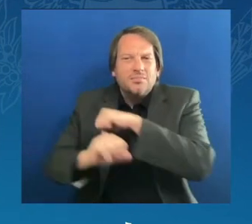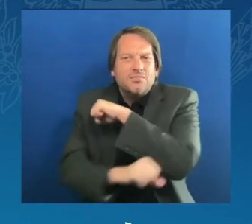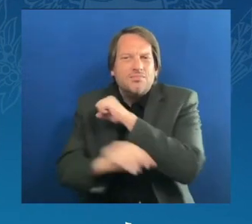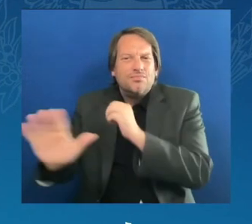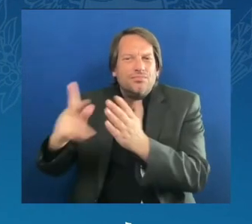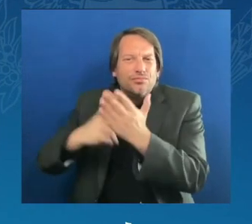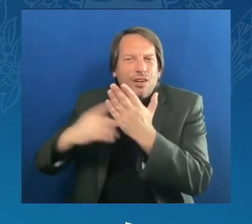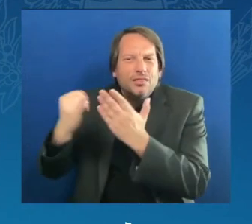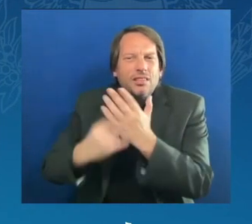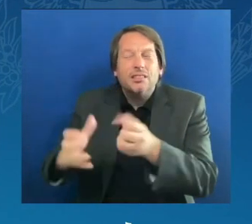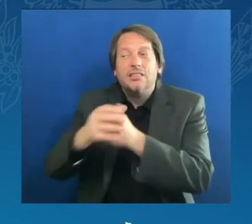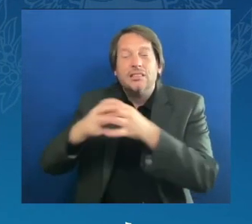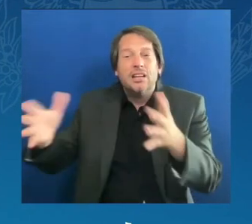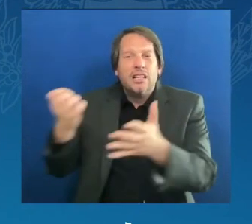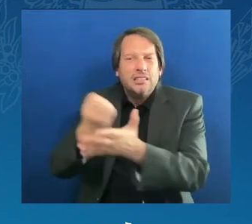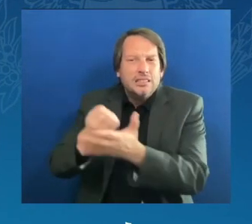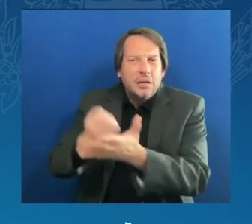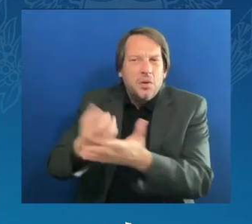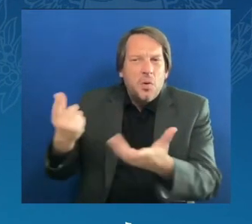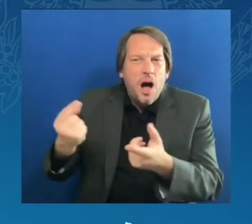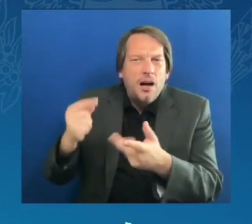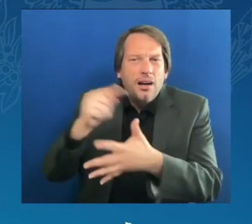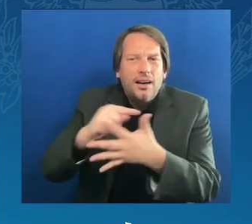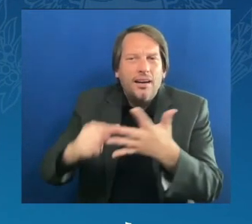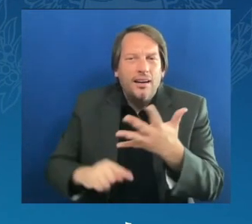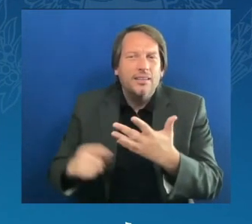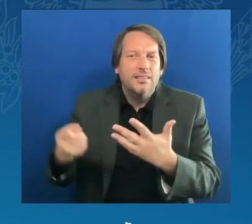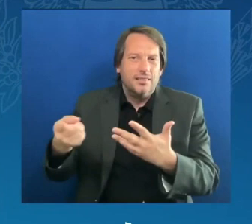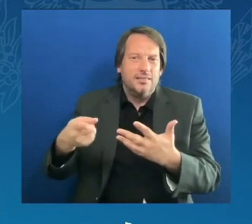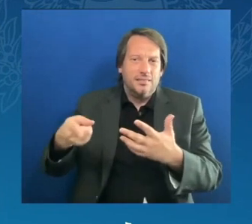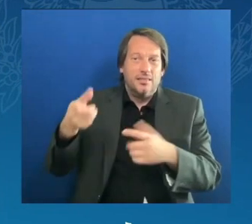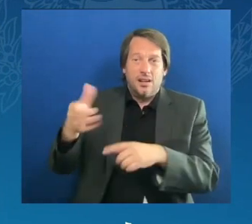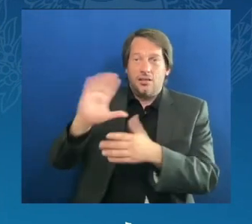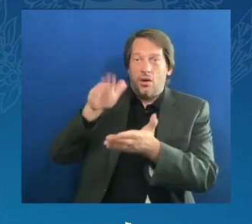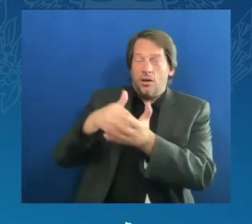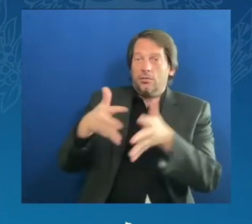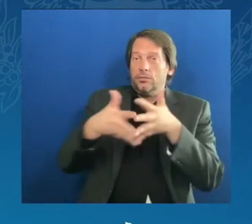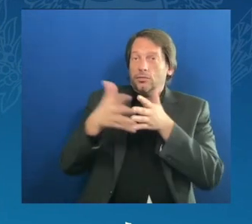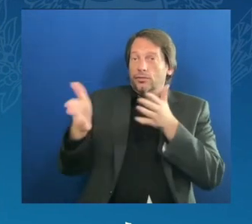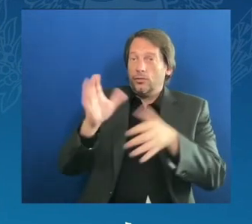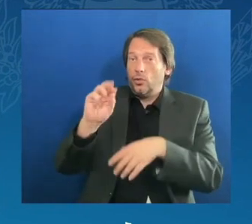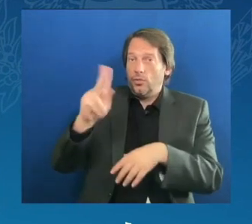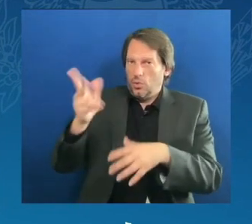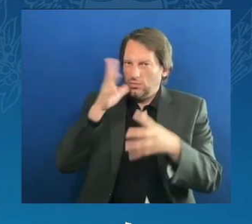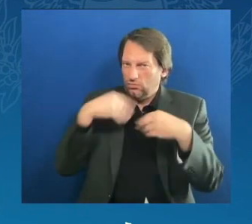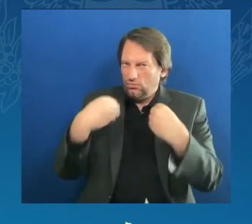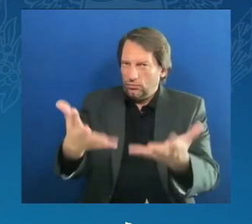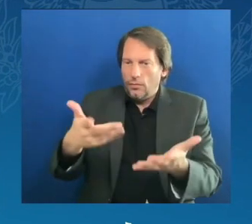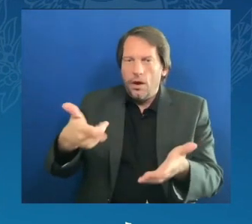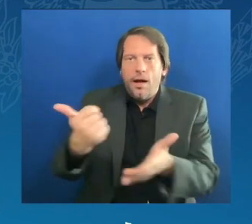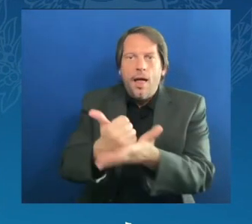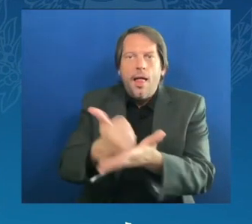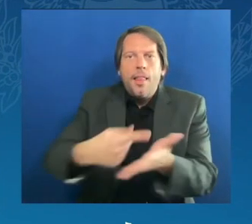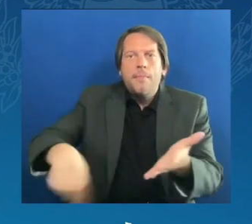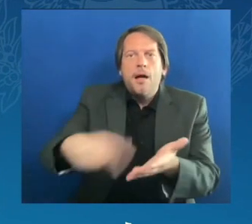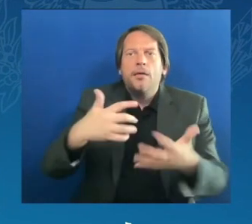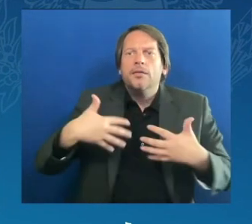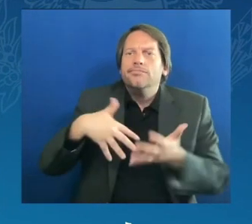community service projects. In conclusion, President Arévalo, I am pleased that you will join in